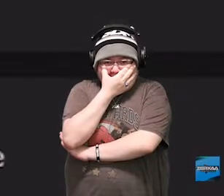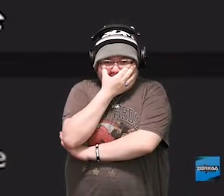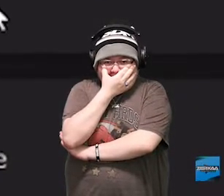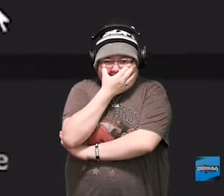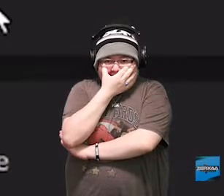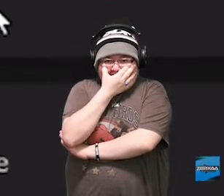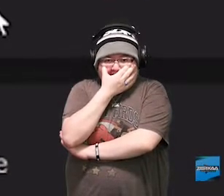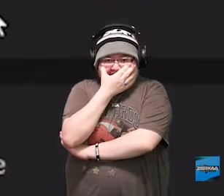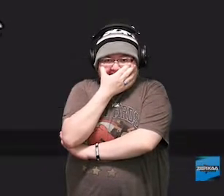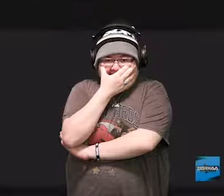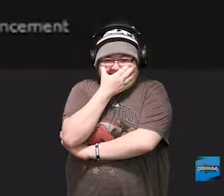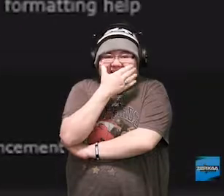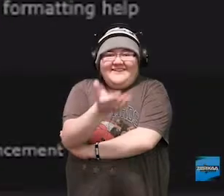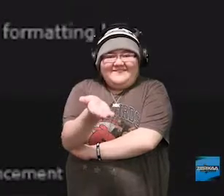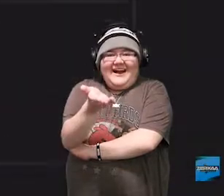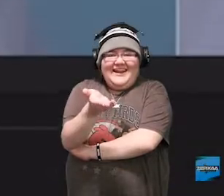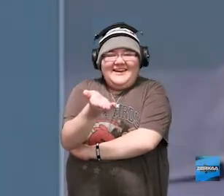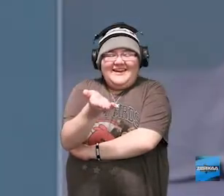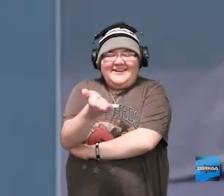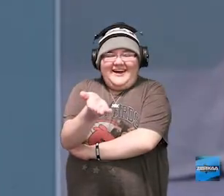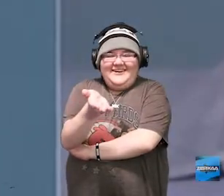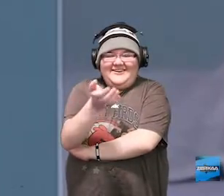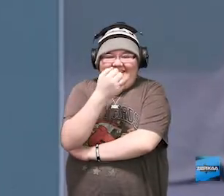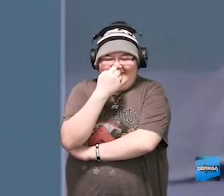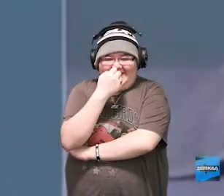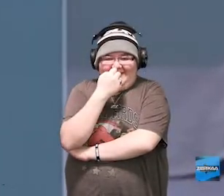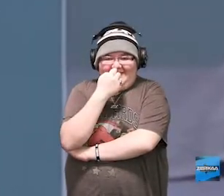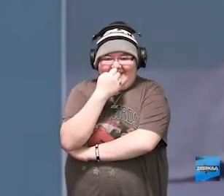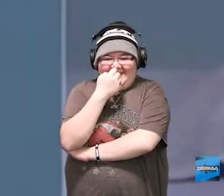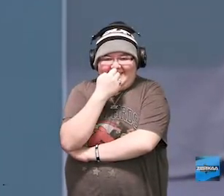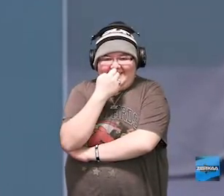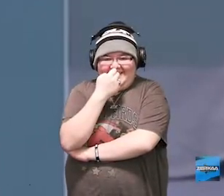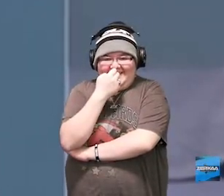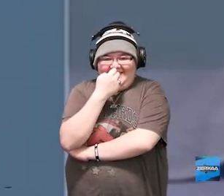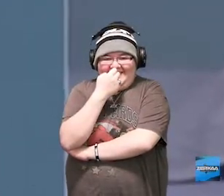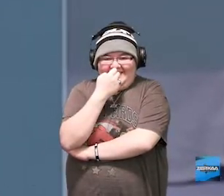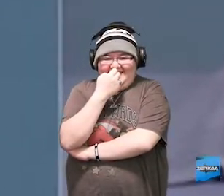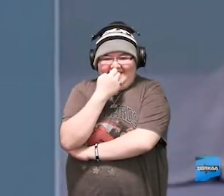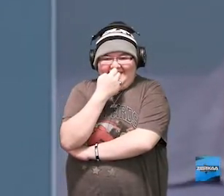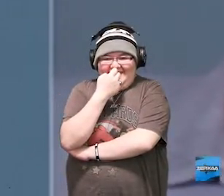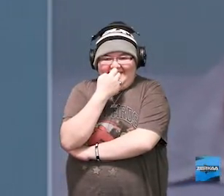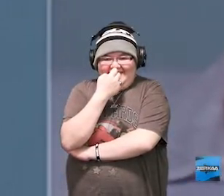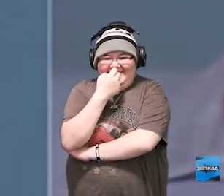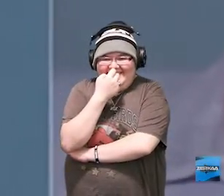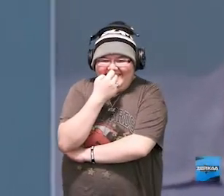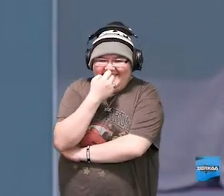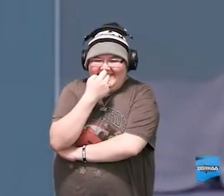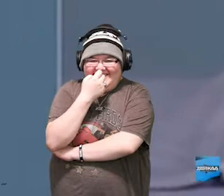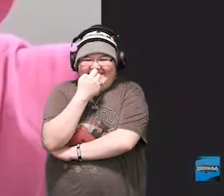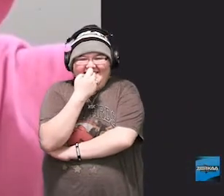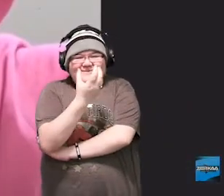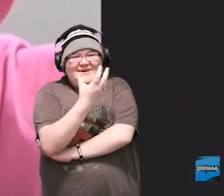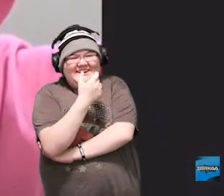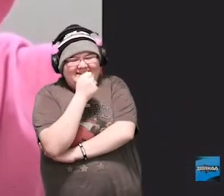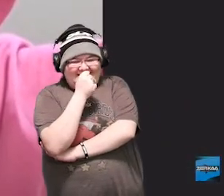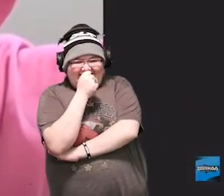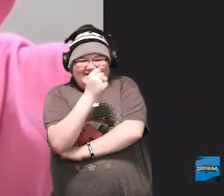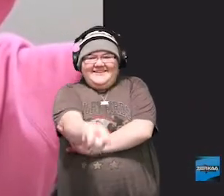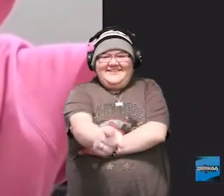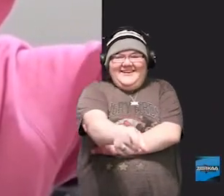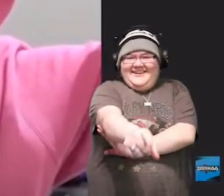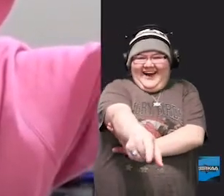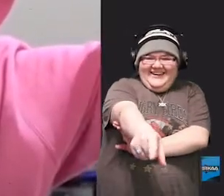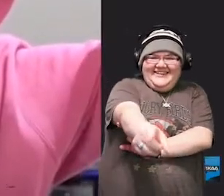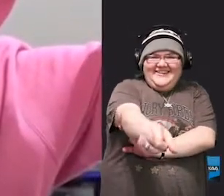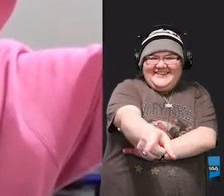suits him in a weird way. Does it? It kind of does, though. Like, that can't be a good thing. That can't. No. You can't say that. Remember that kid from Vine?